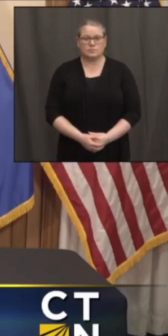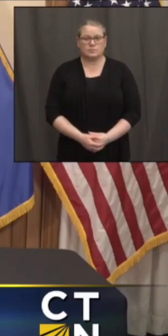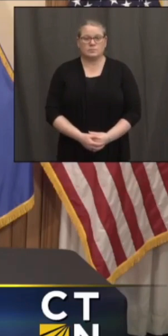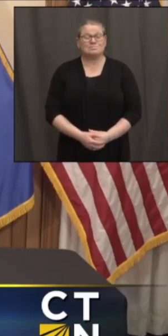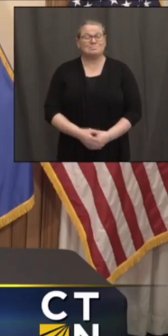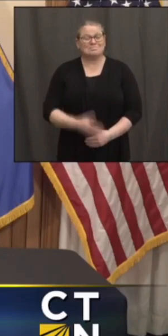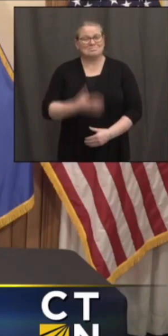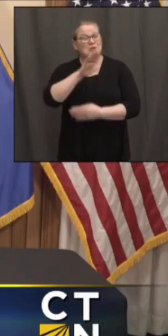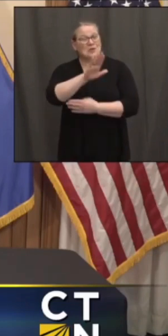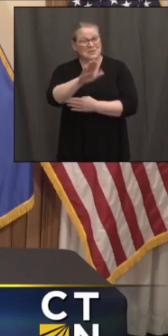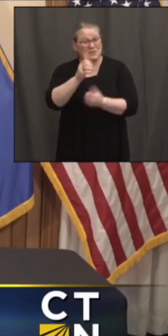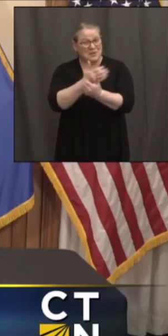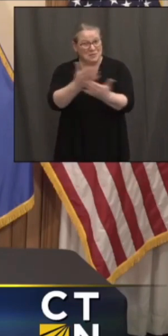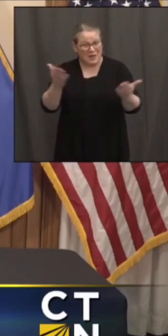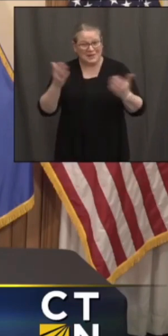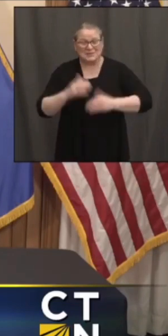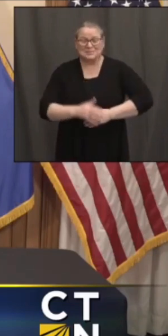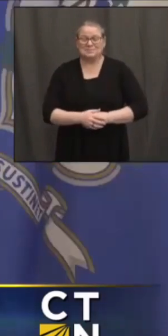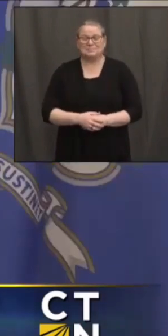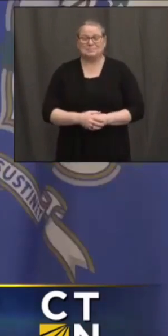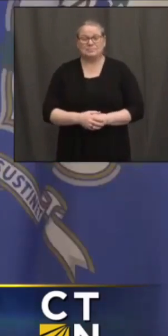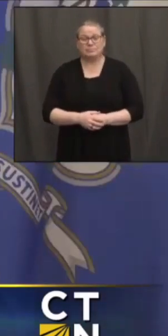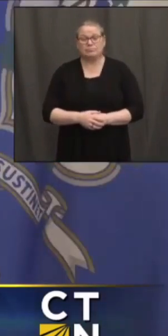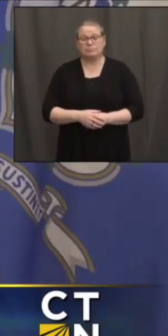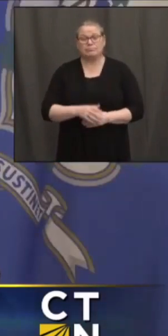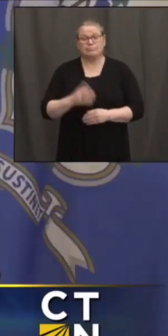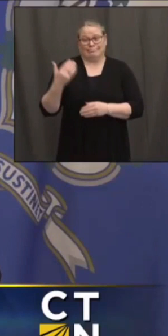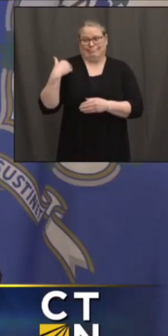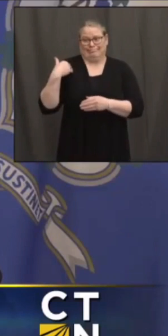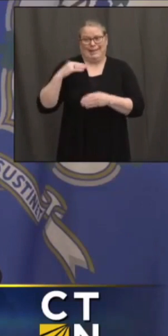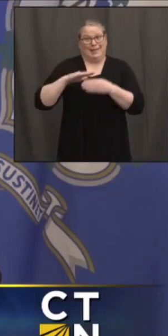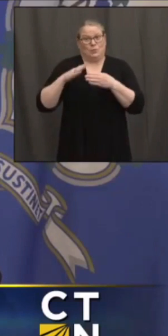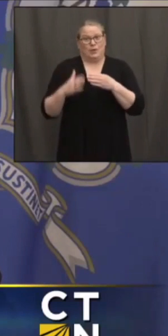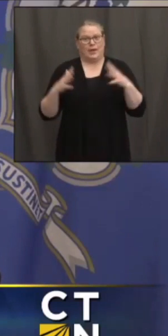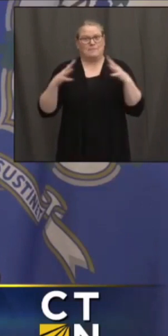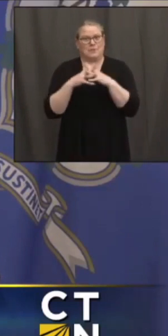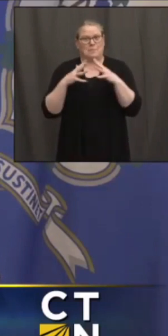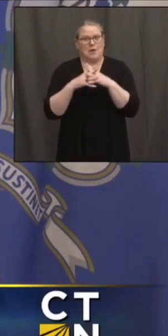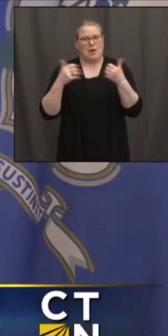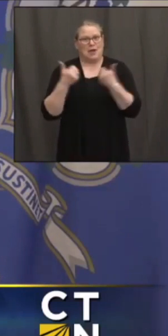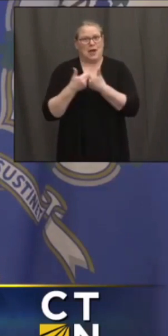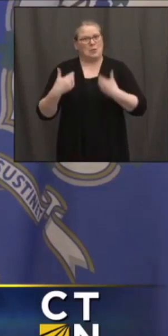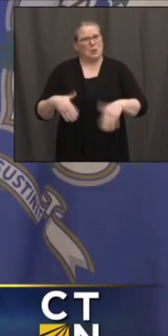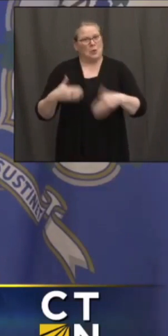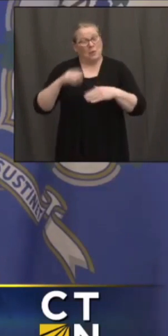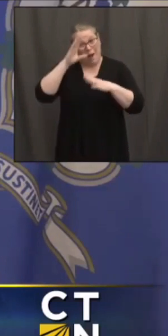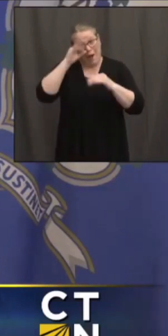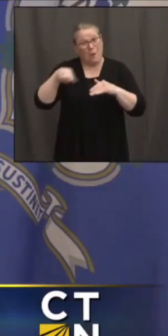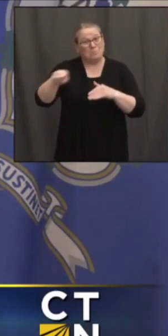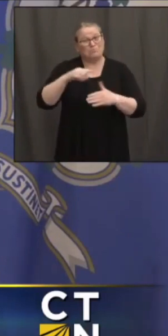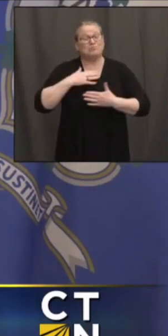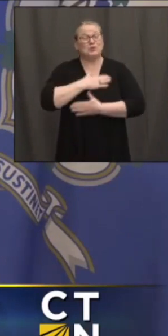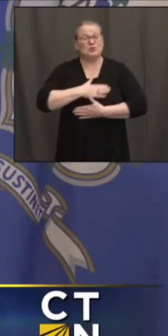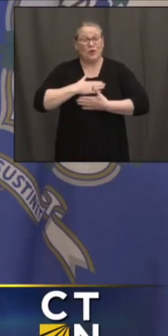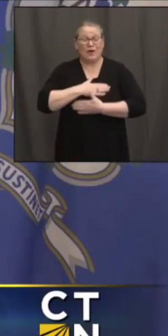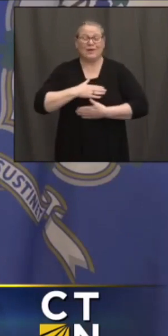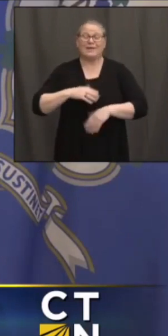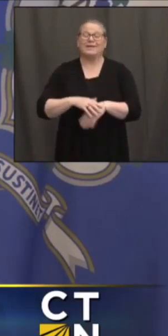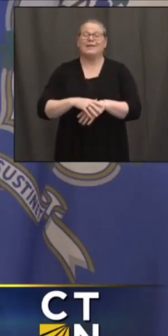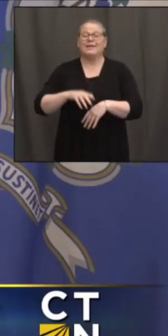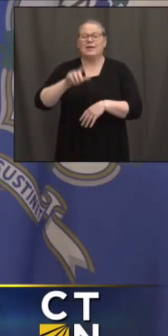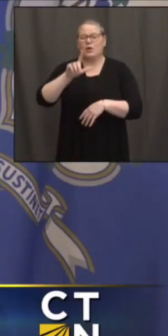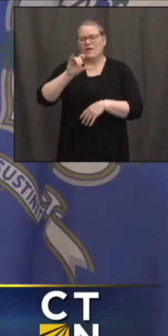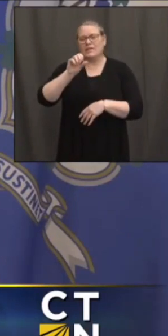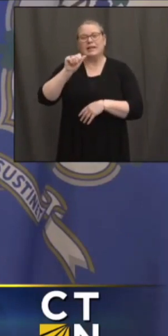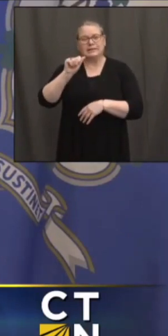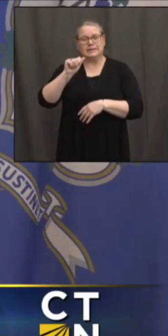All right, good afternoon, everybody. Hope you had a good football weekend. Here are Paul and Josh and Lisa Tepper-Bates from United Way. I'll tell you why